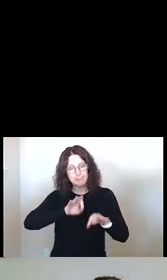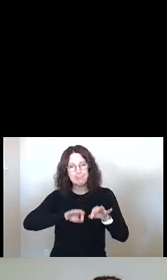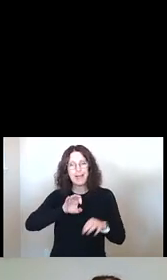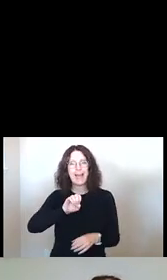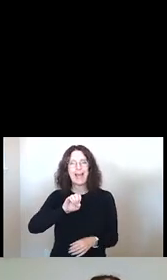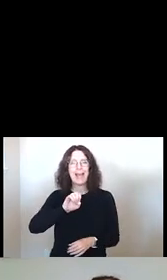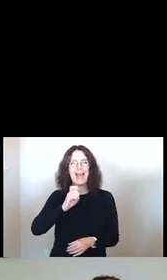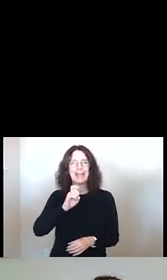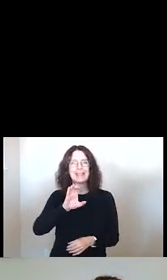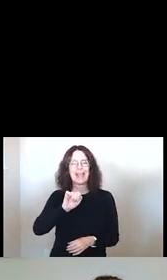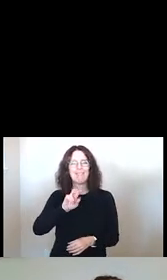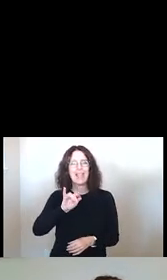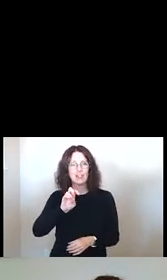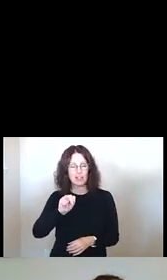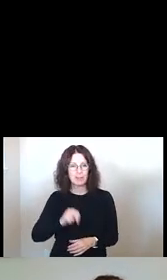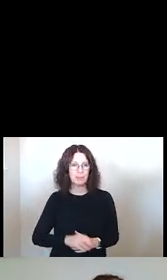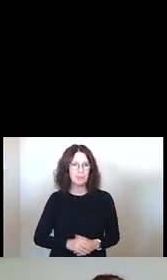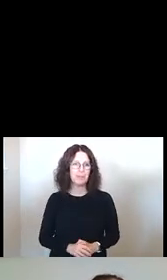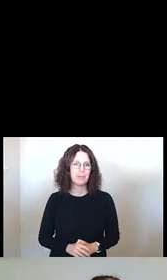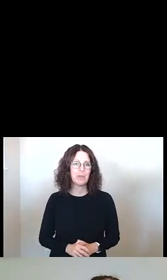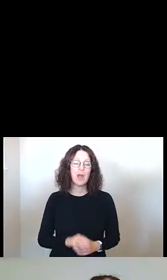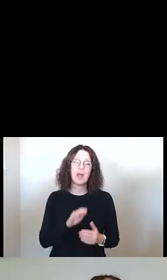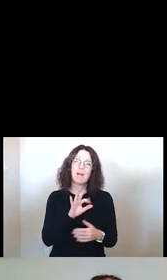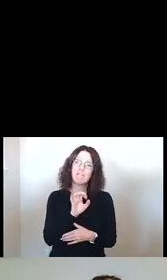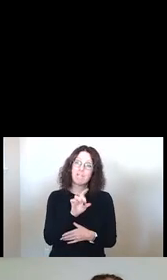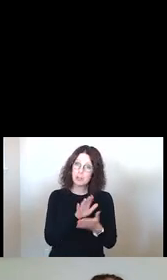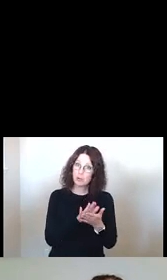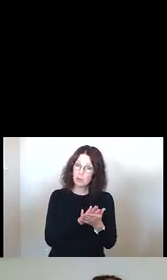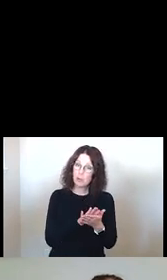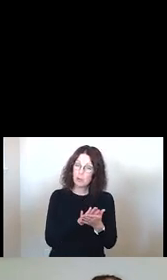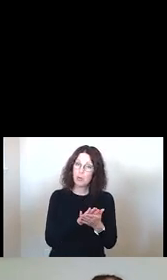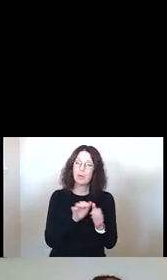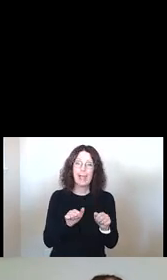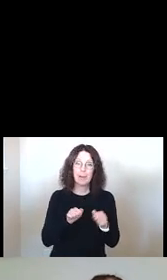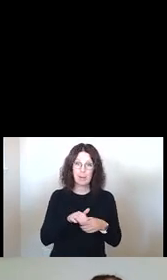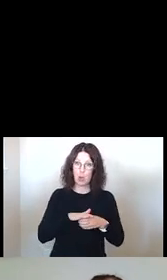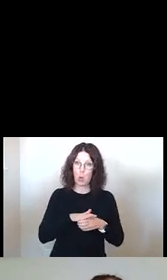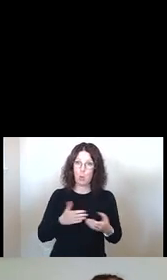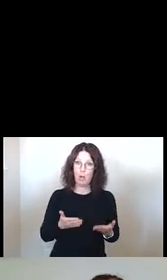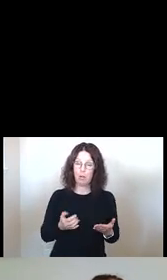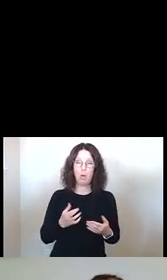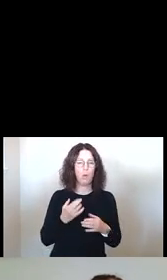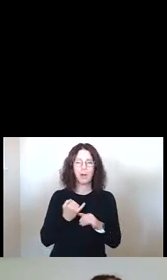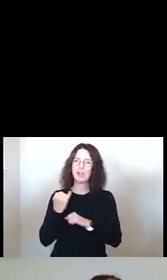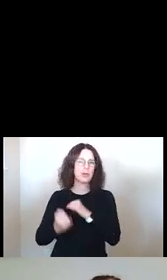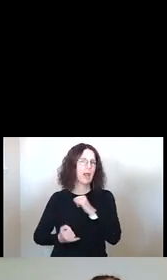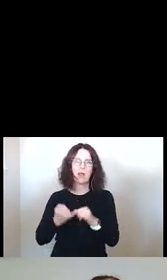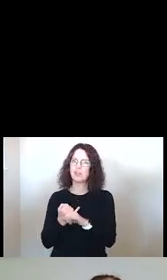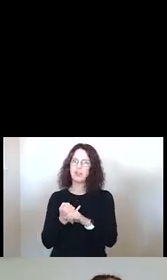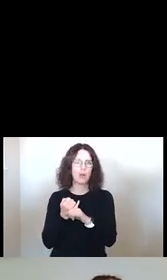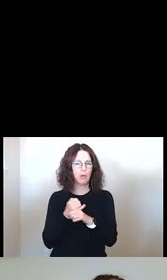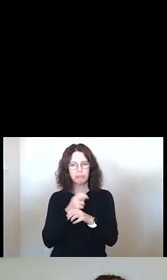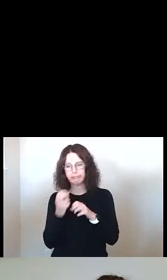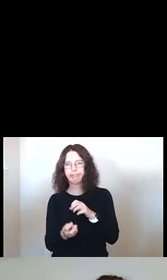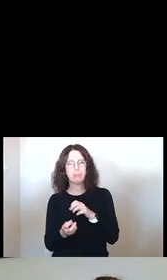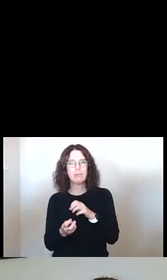should say that the field schools are both local and international, so we have a range of opportunities. And